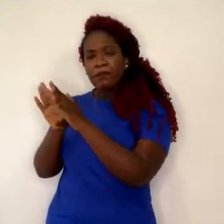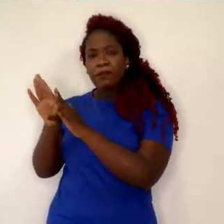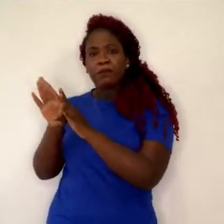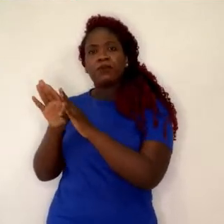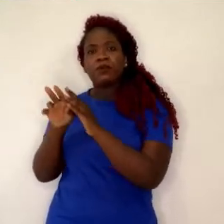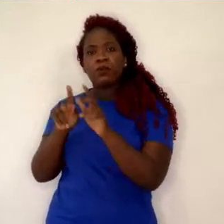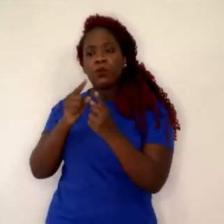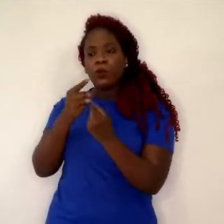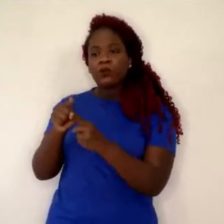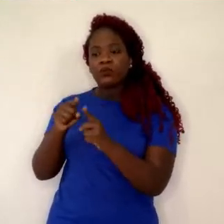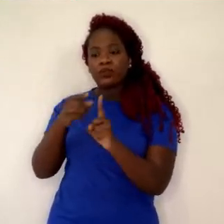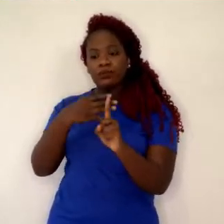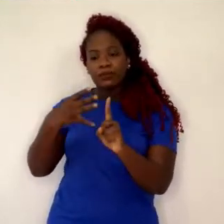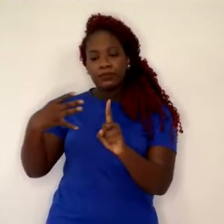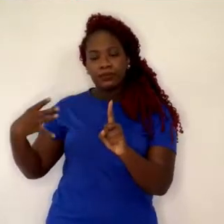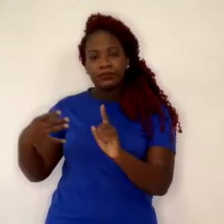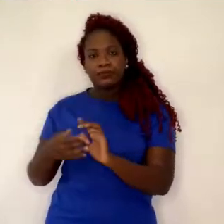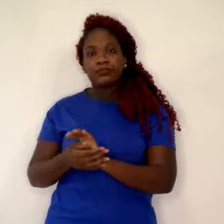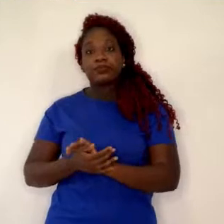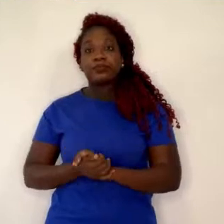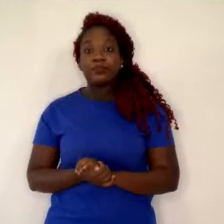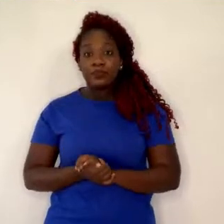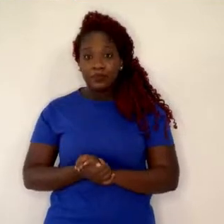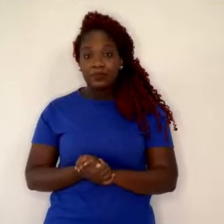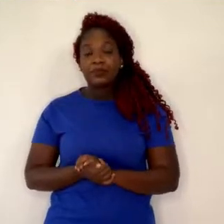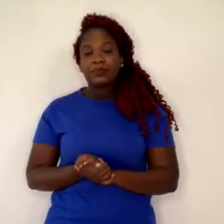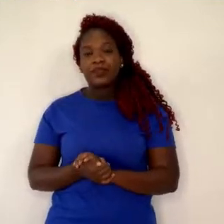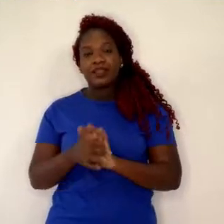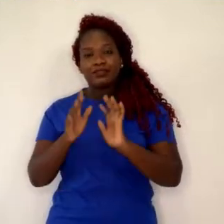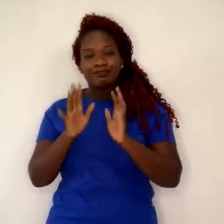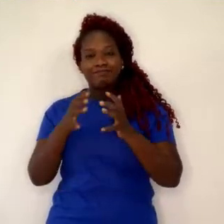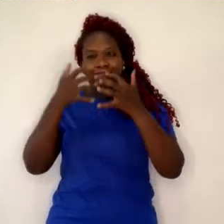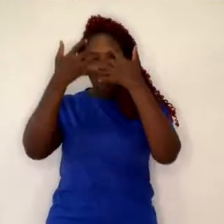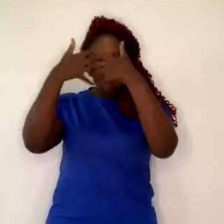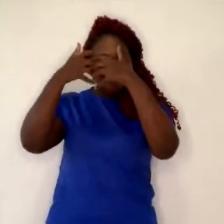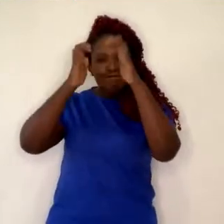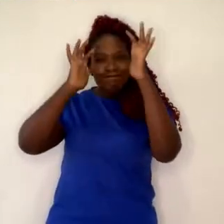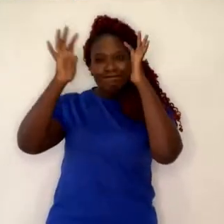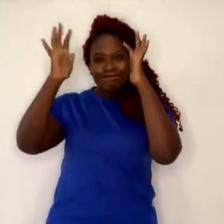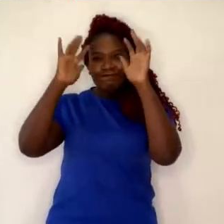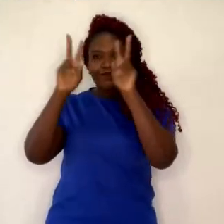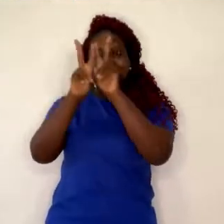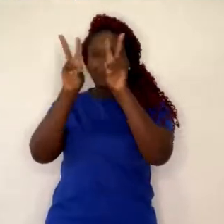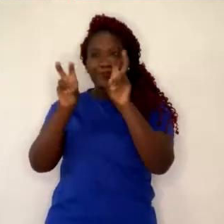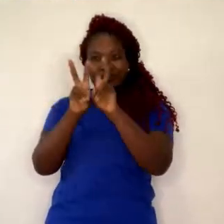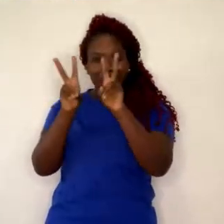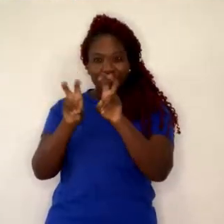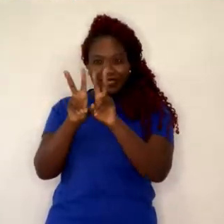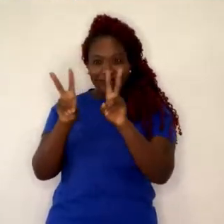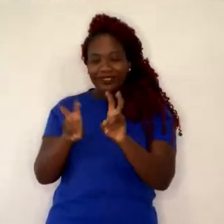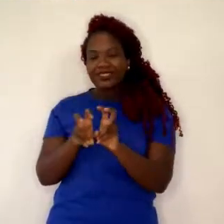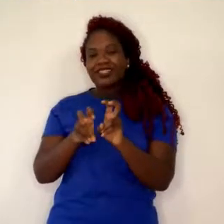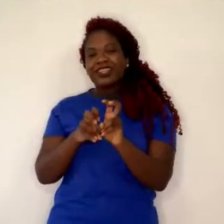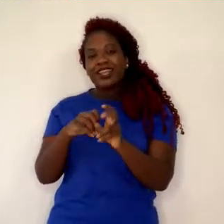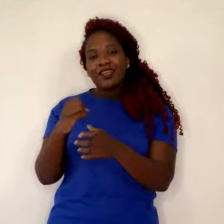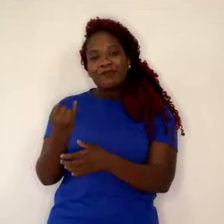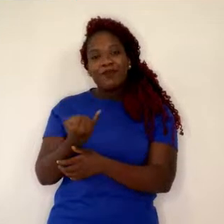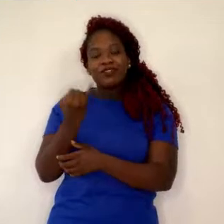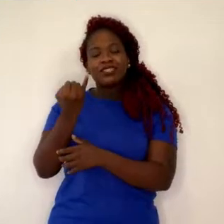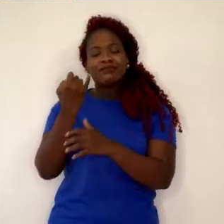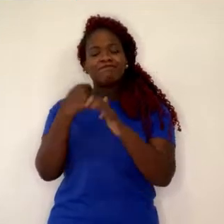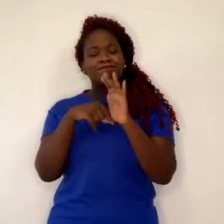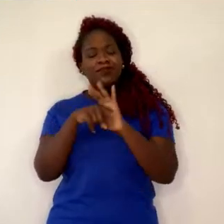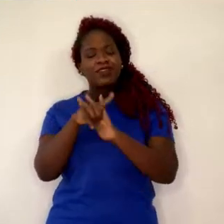plus people? And at the same time, so much violence inflicted upon this population. So